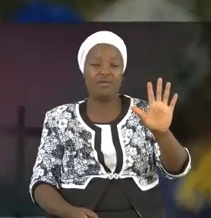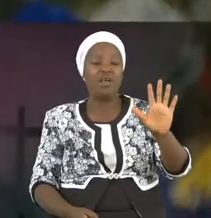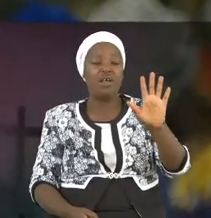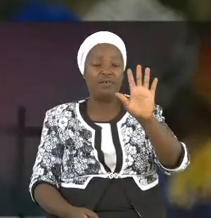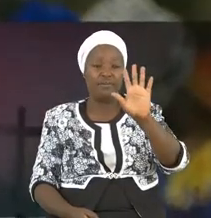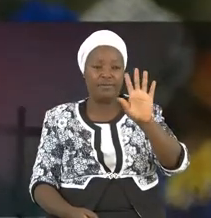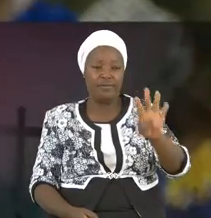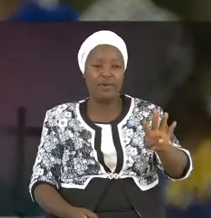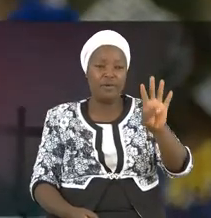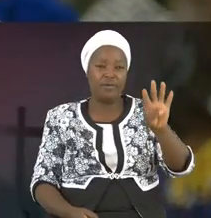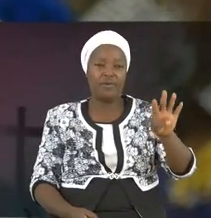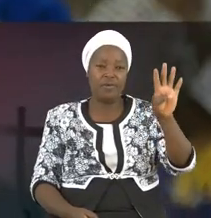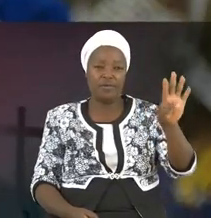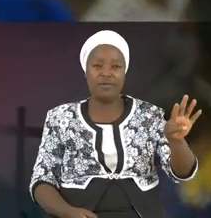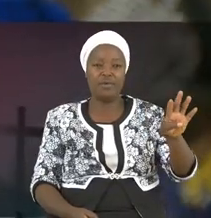+234 915 444 9263.